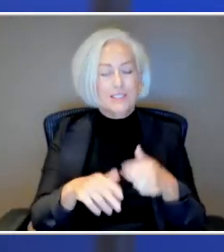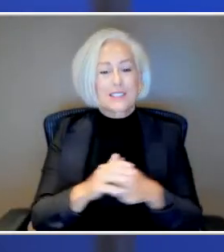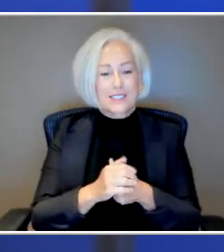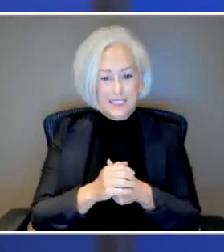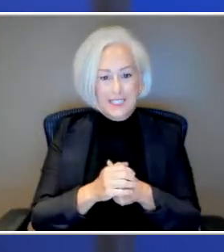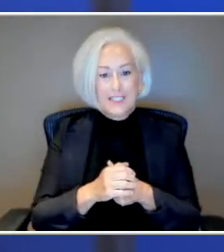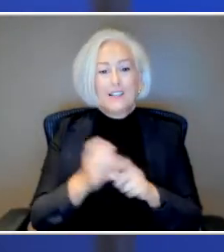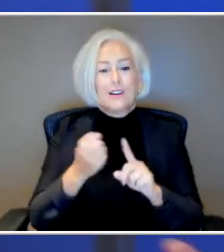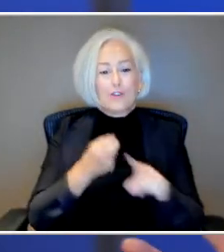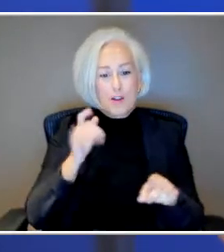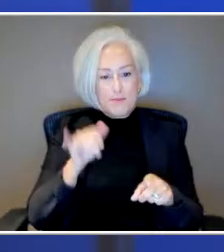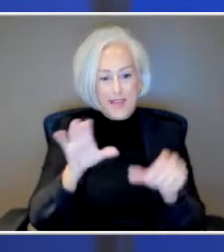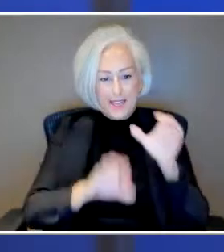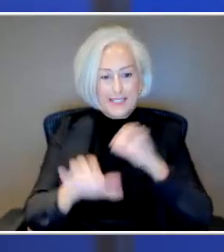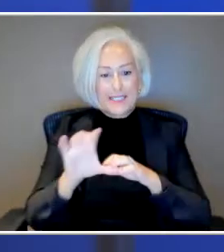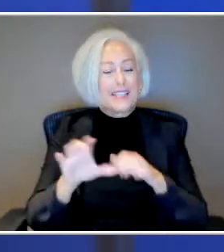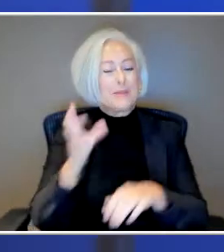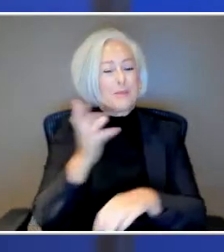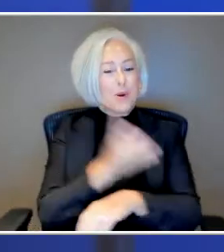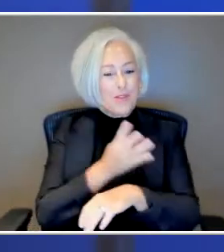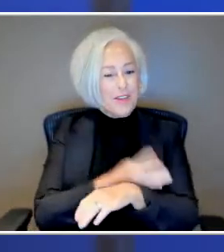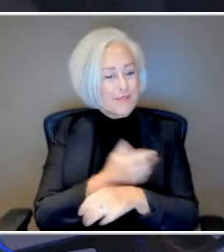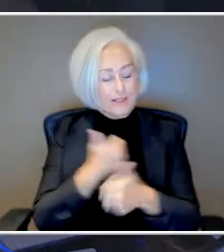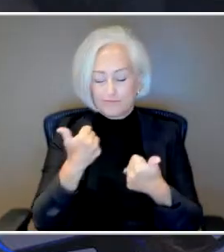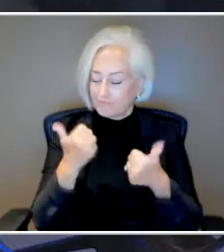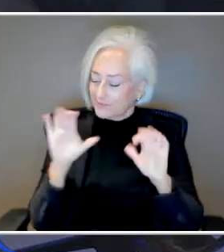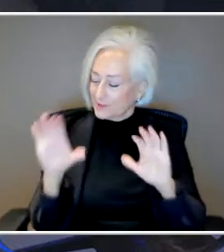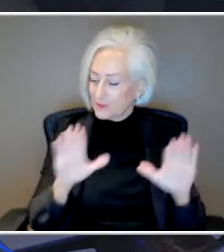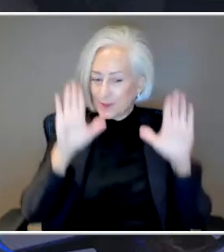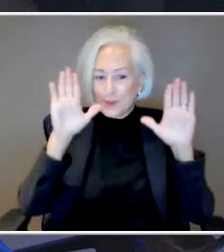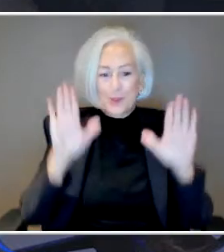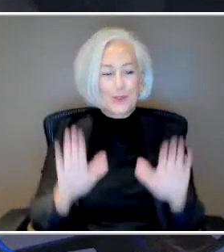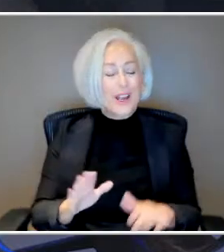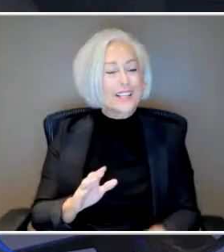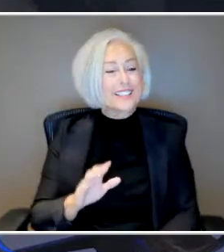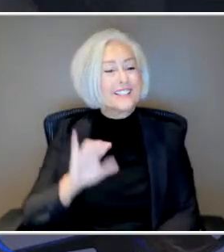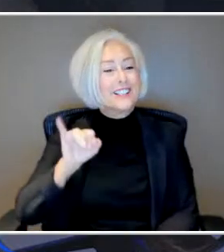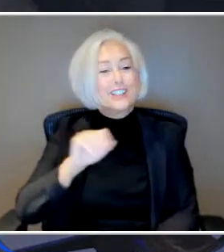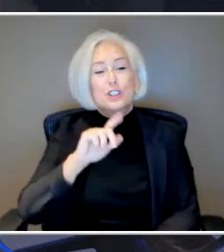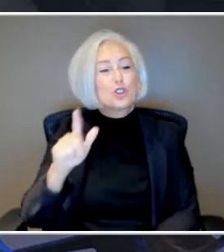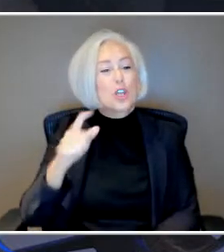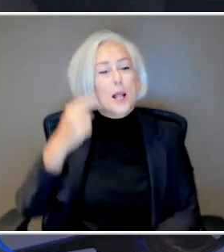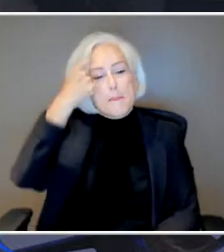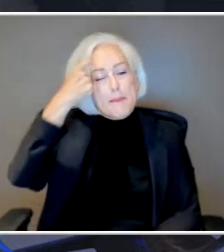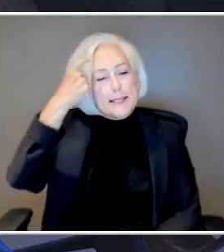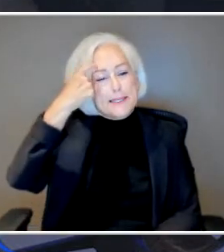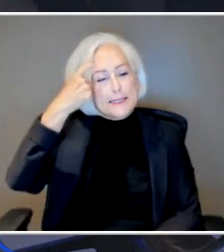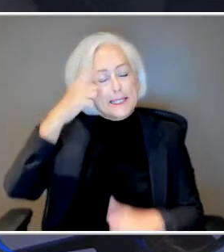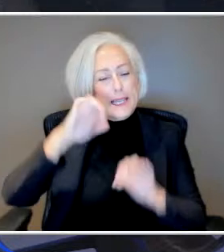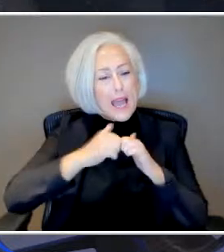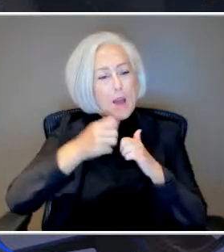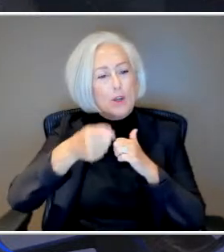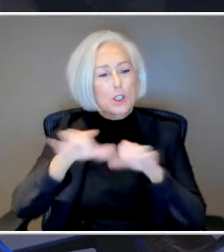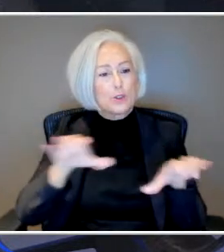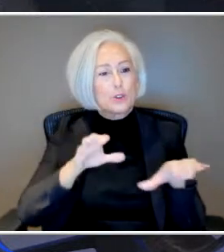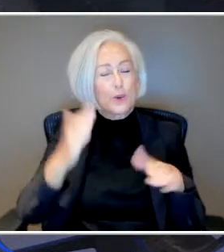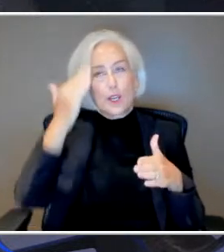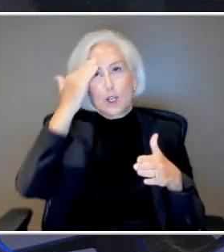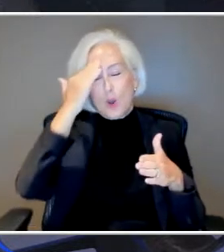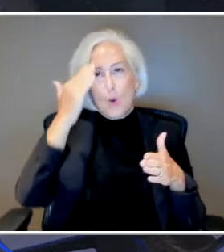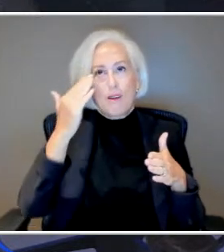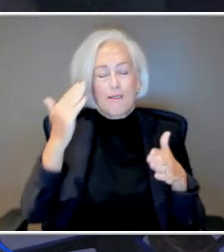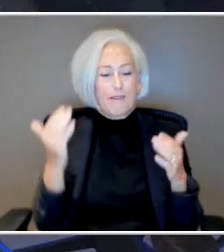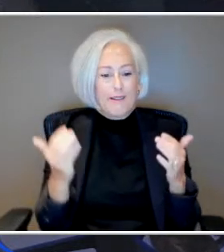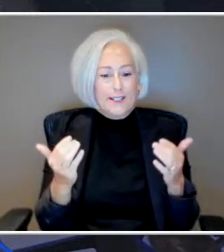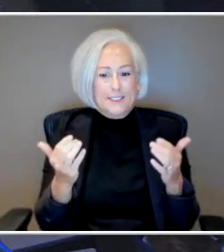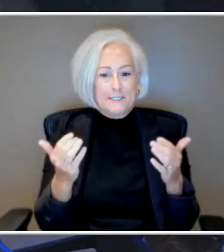chemotherapy, and she's doing phenomenally well. Yeah. How are you doing today? Just mentally, what's it like to know that this is